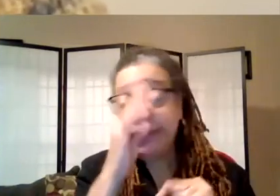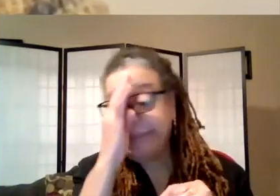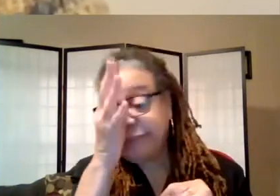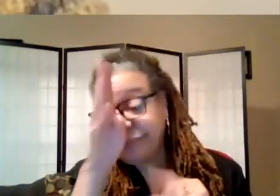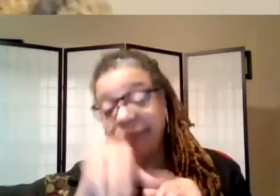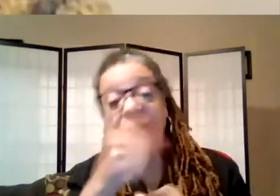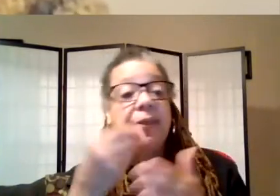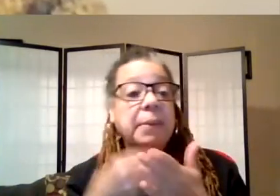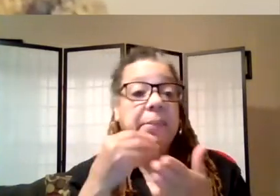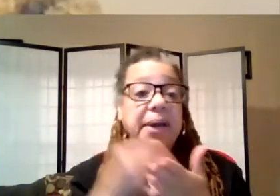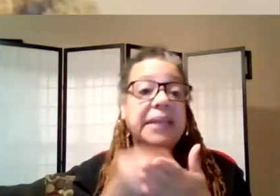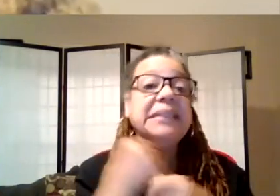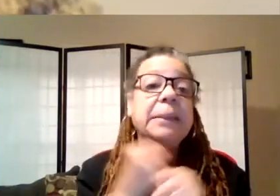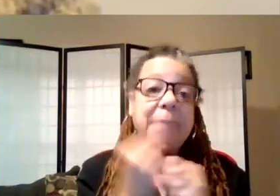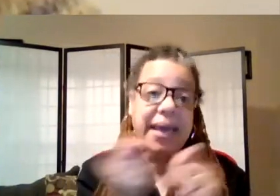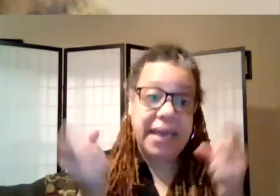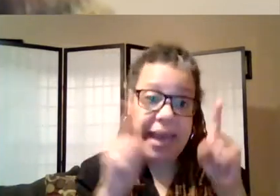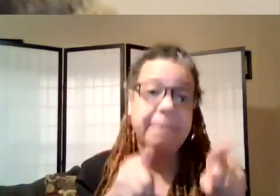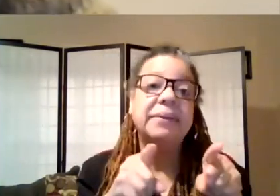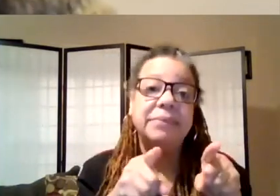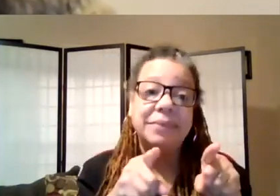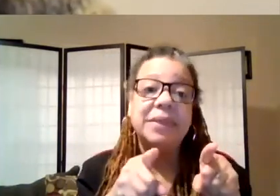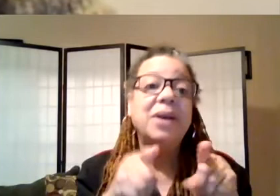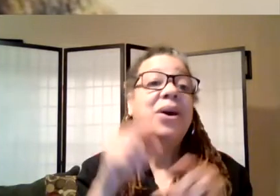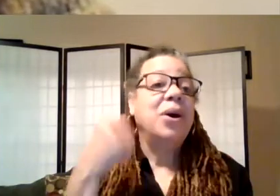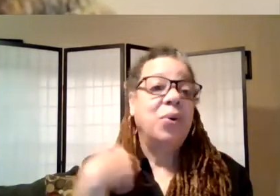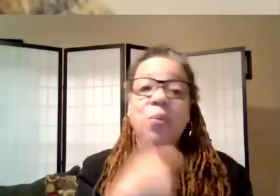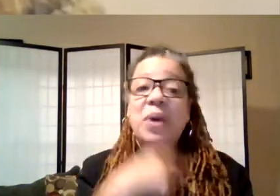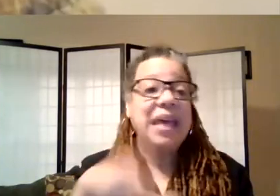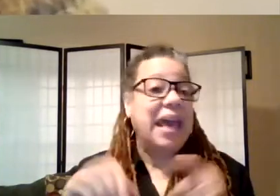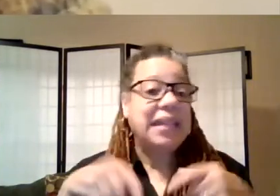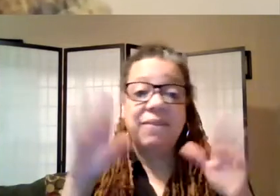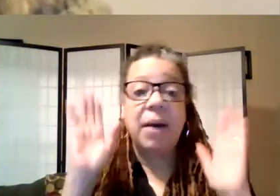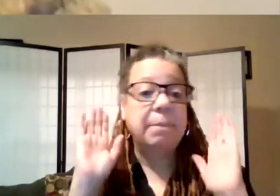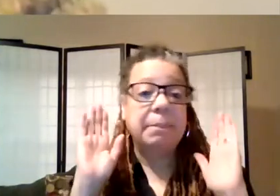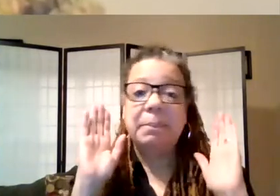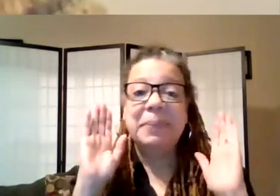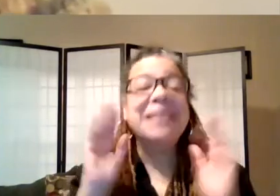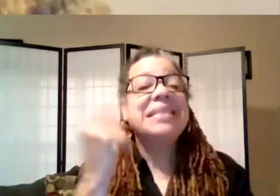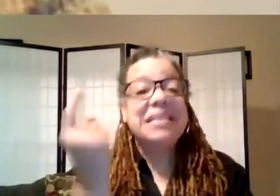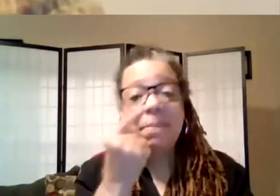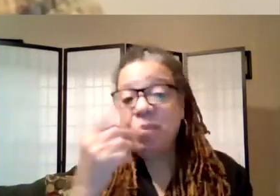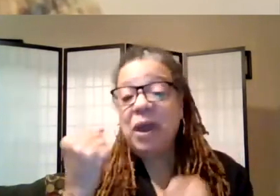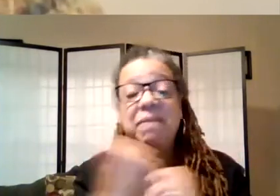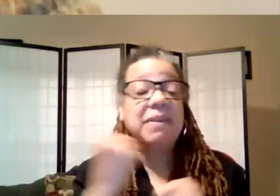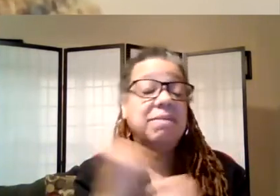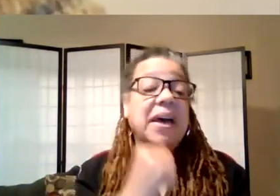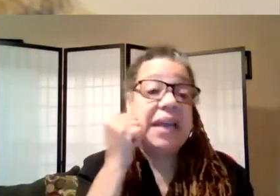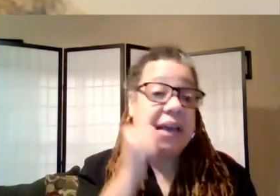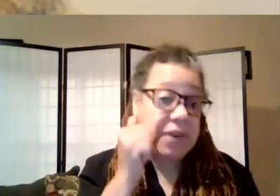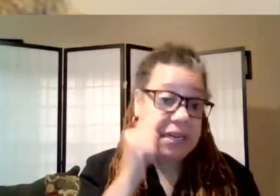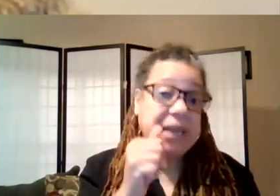revenue sources, trying to really combat climate change, because this is something we can't give up on. And this is something that we're going to have to fight day in, day out for.